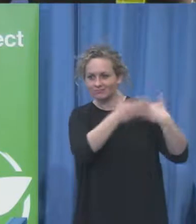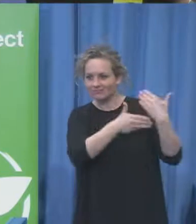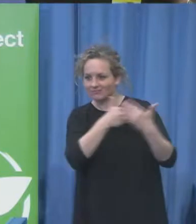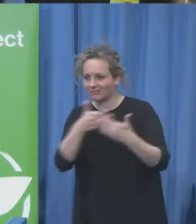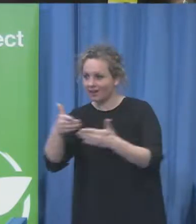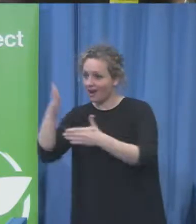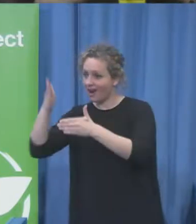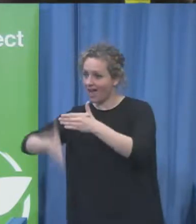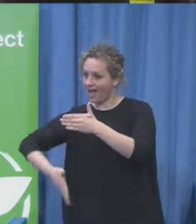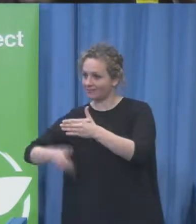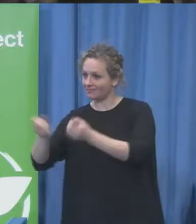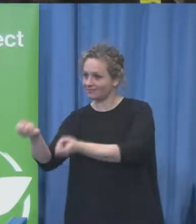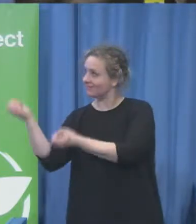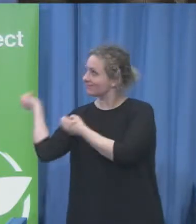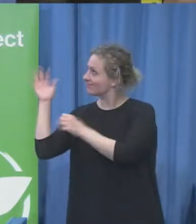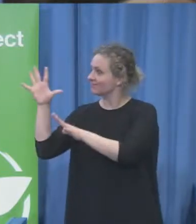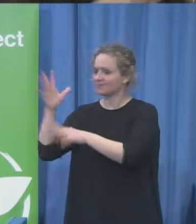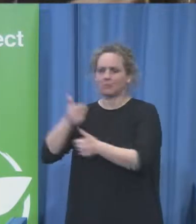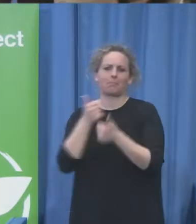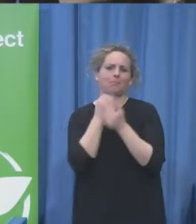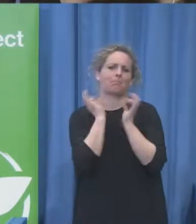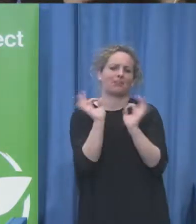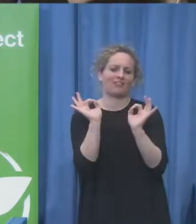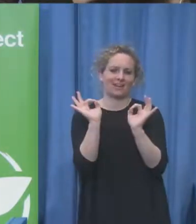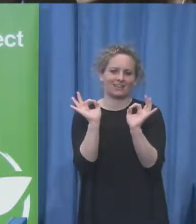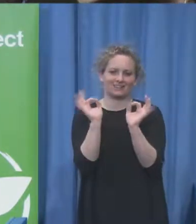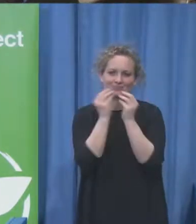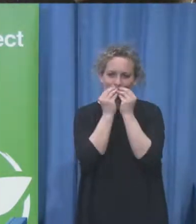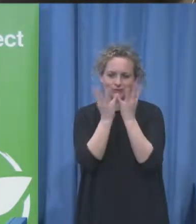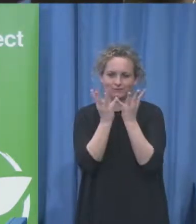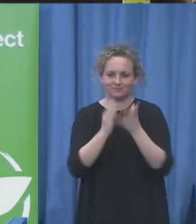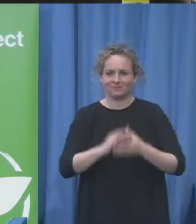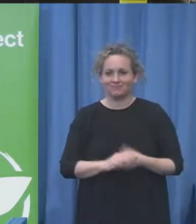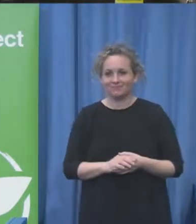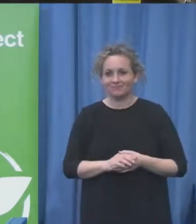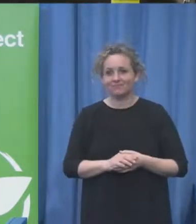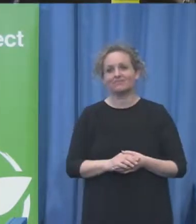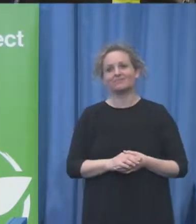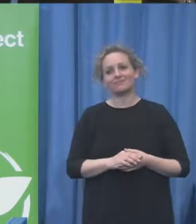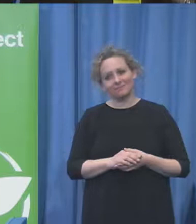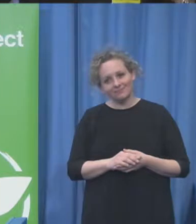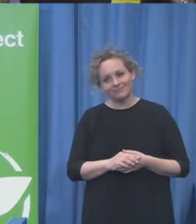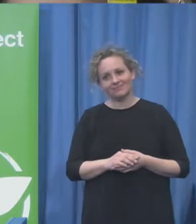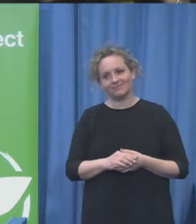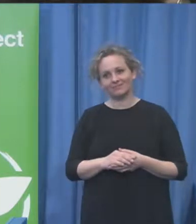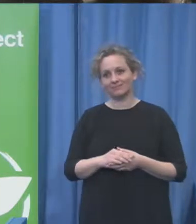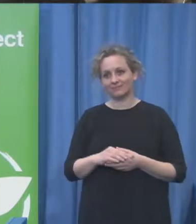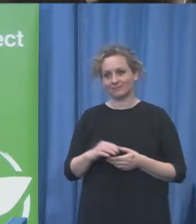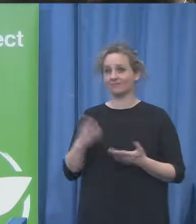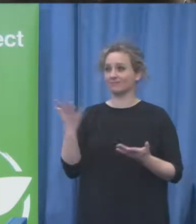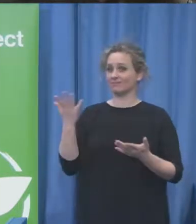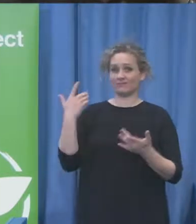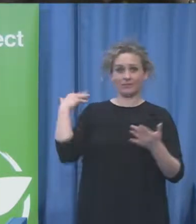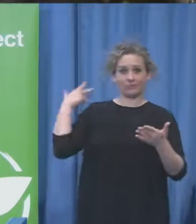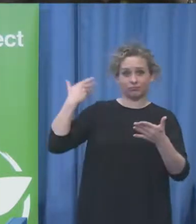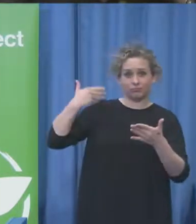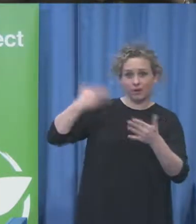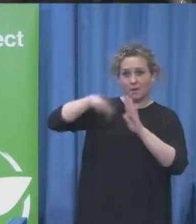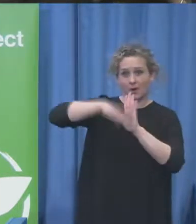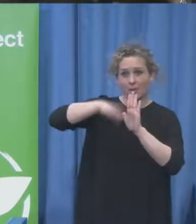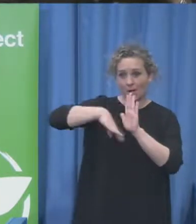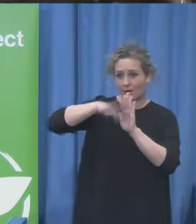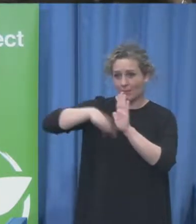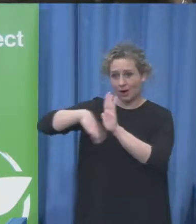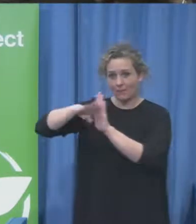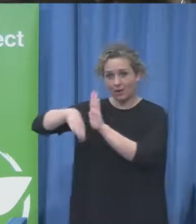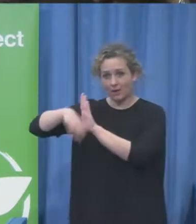opinions from a group of people who have been with us throughout the last 3 days, from all different expertise and backgrounds. So we are delighted to